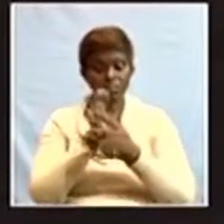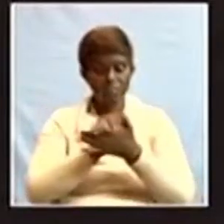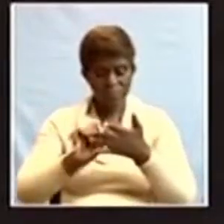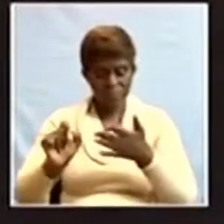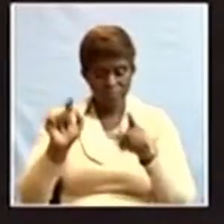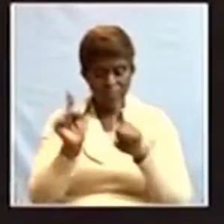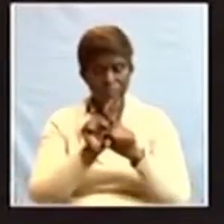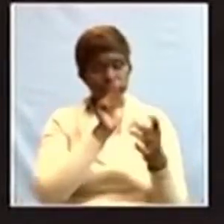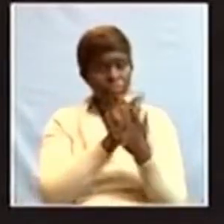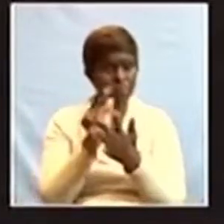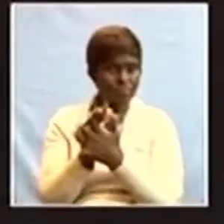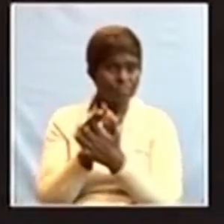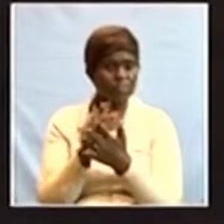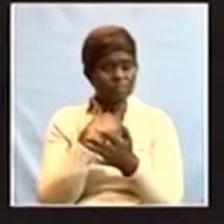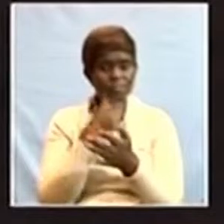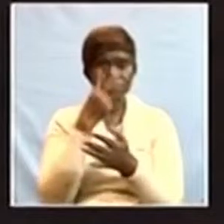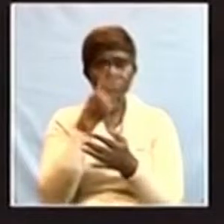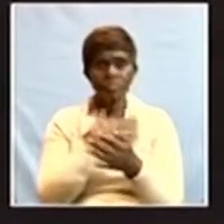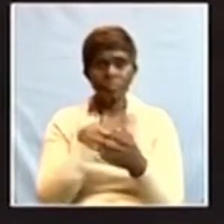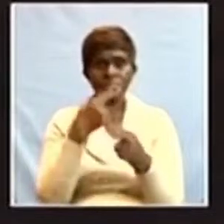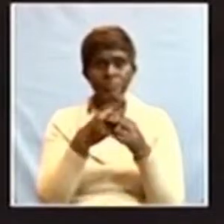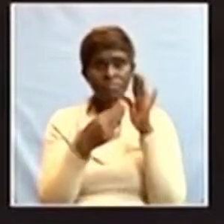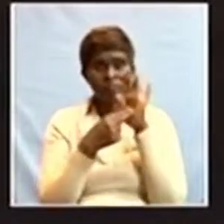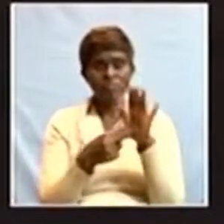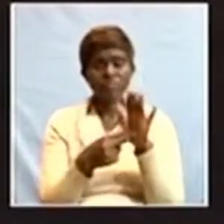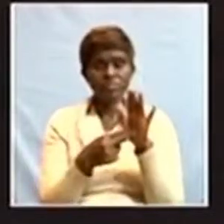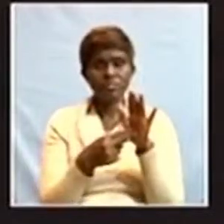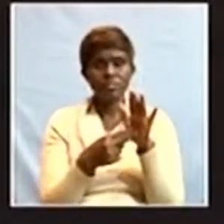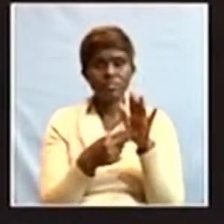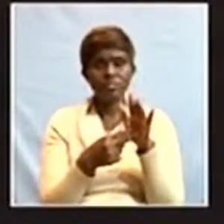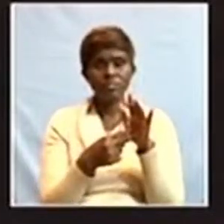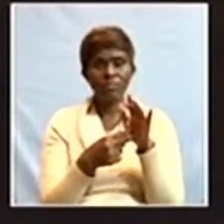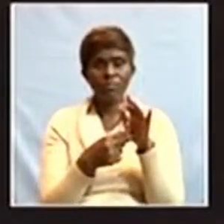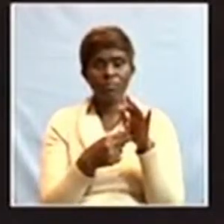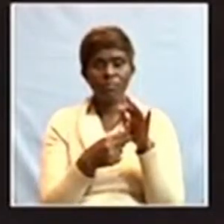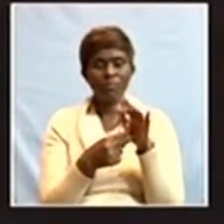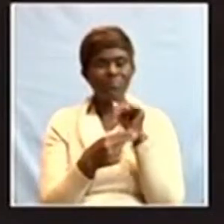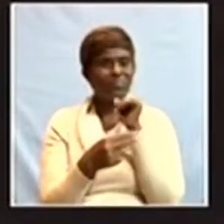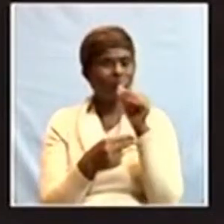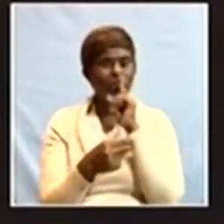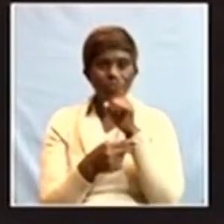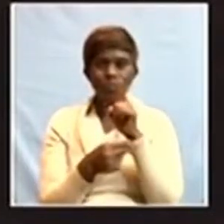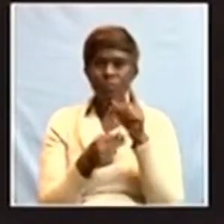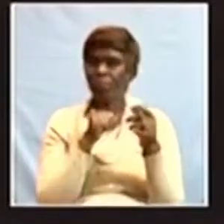same signature. We've even seen my name appearing there. It's not right.